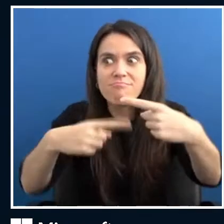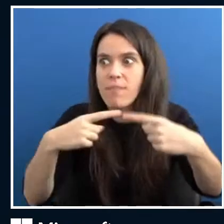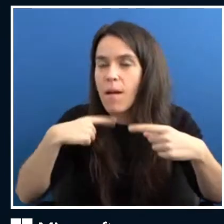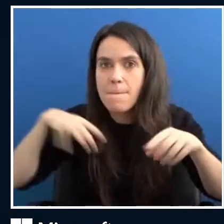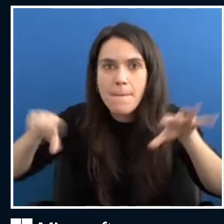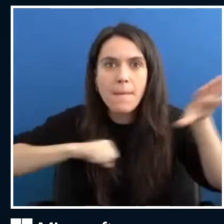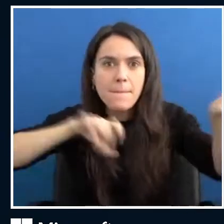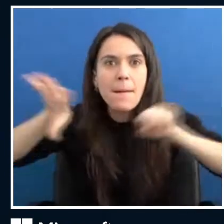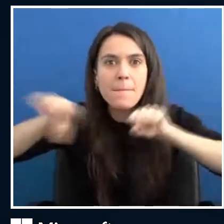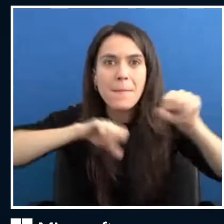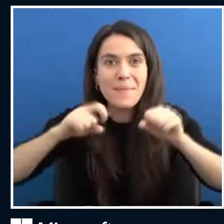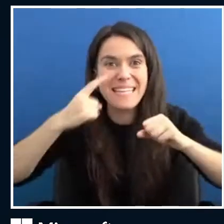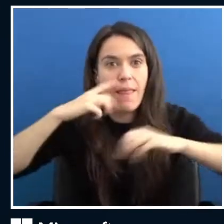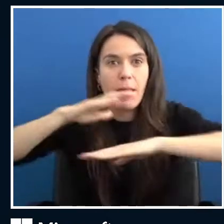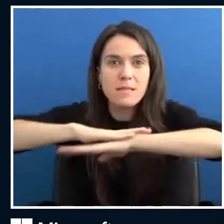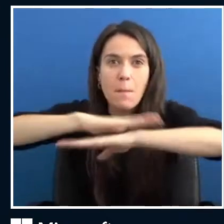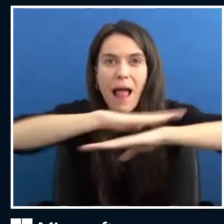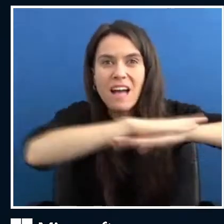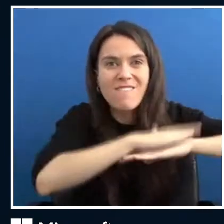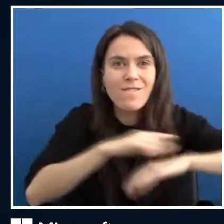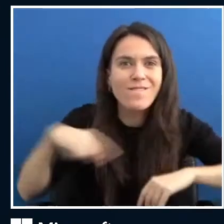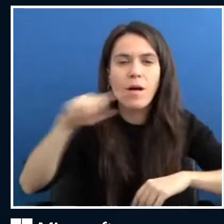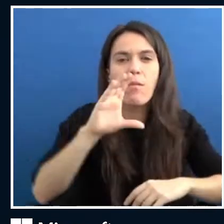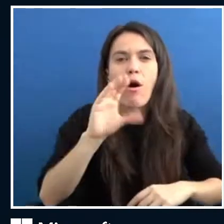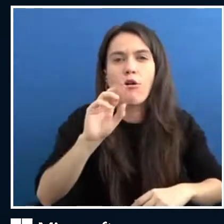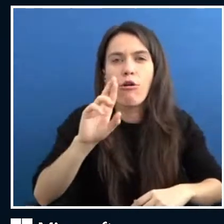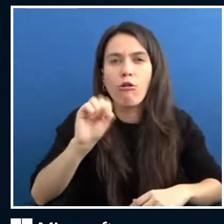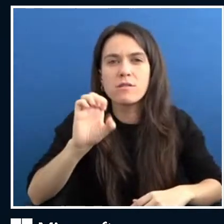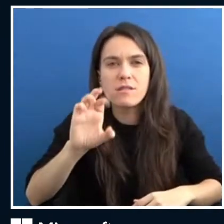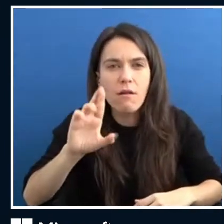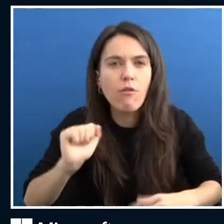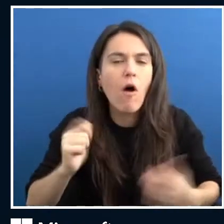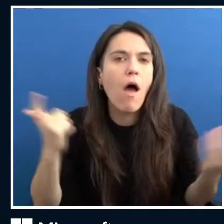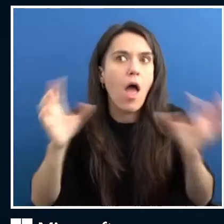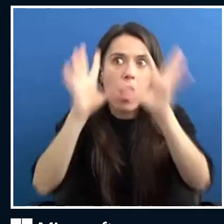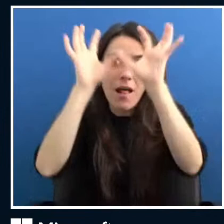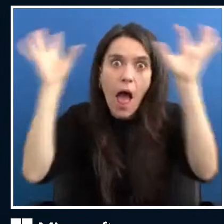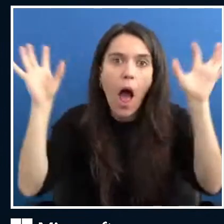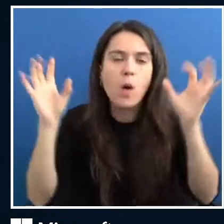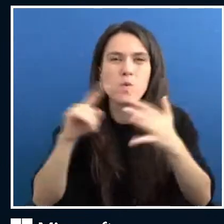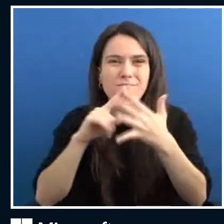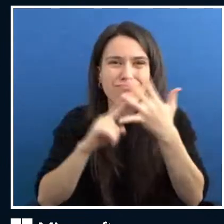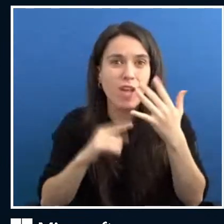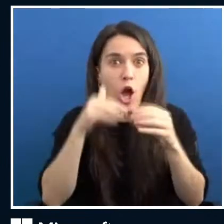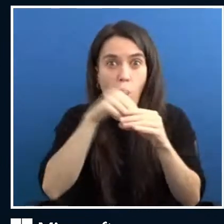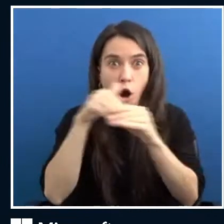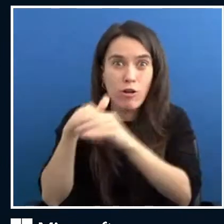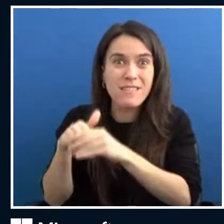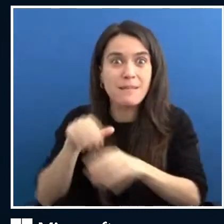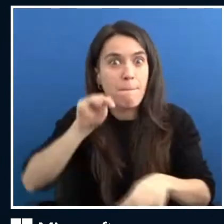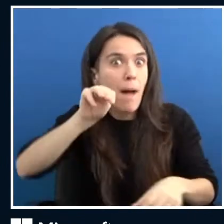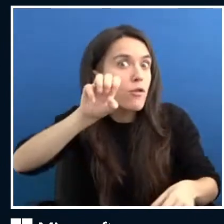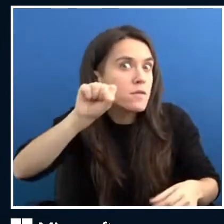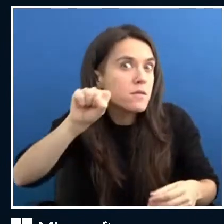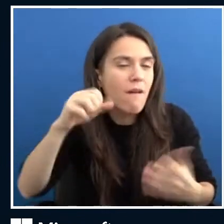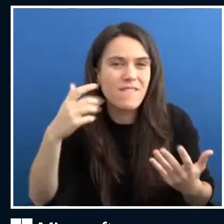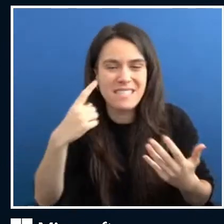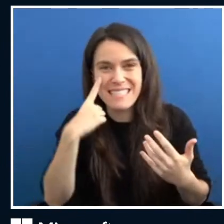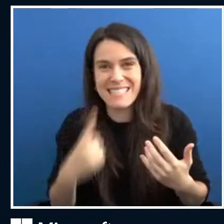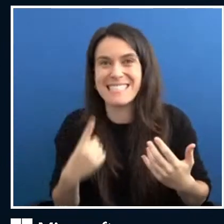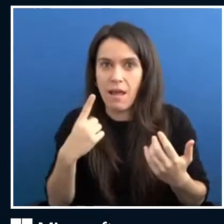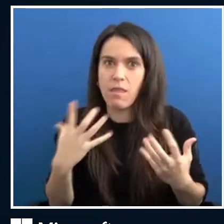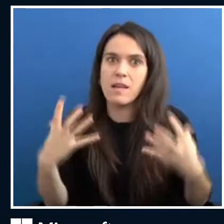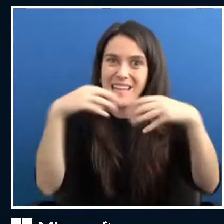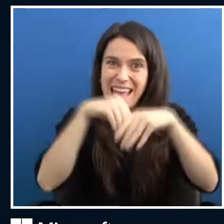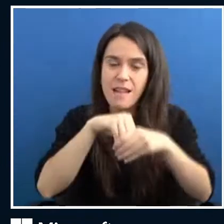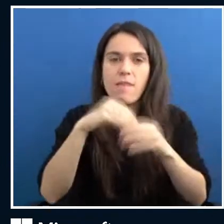those platforms, use Coursera, use Udacity, use the cloud content that's coming from, let's say, Microsoft, and integrate it into the curriculum, and